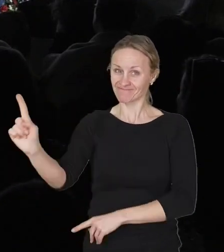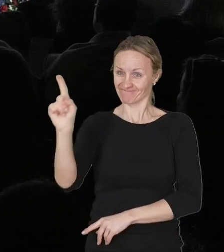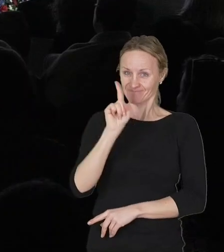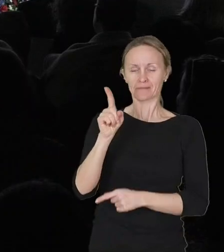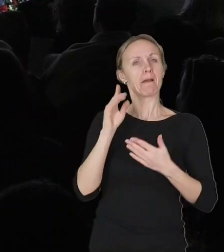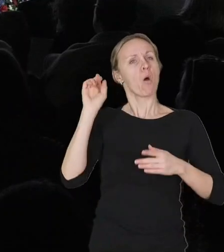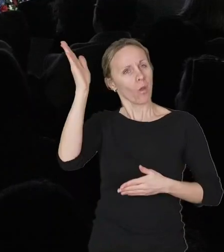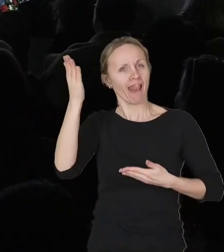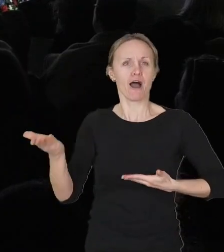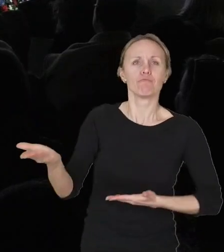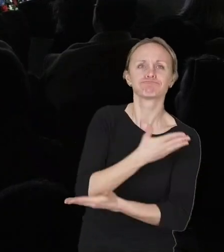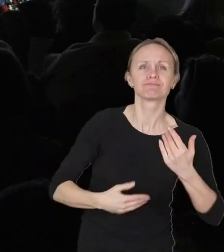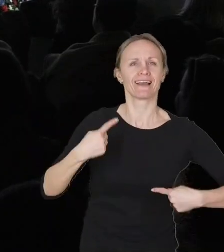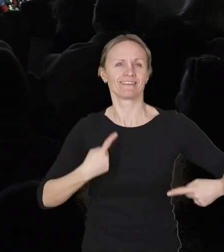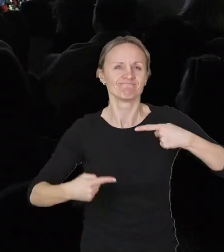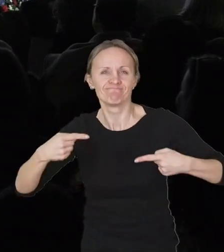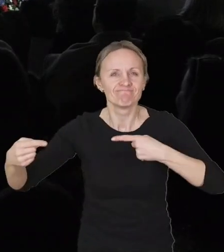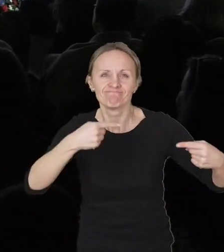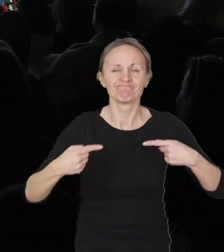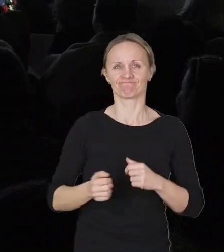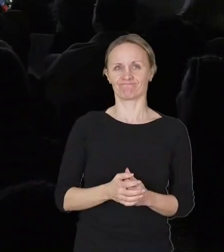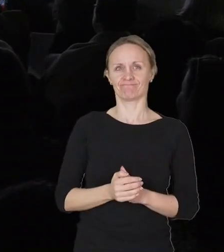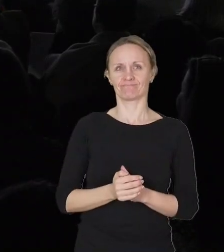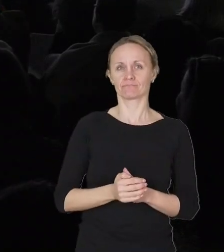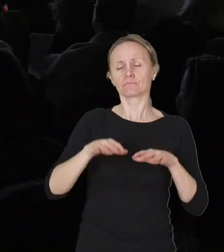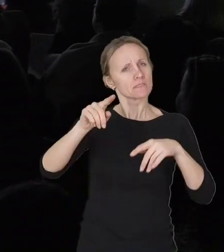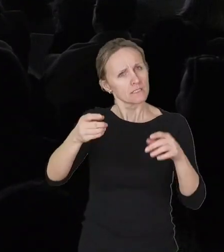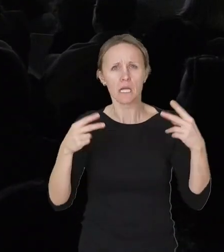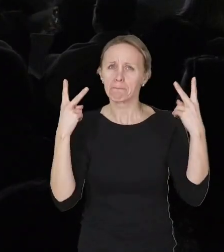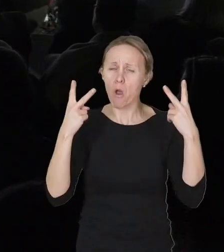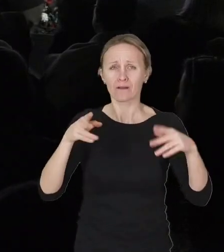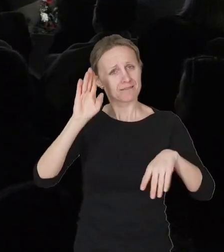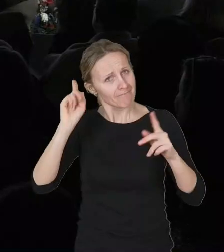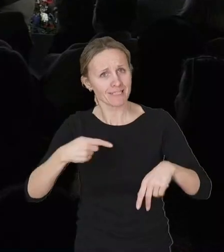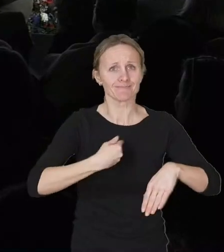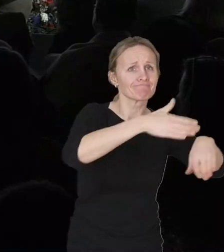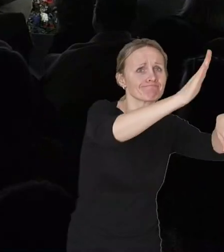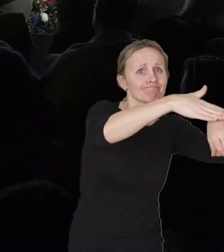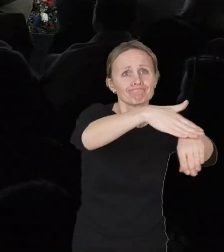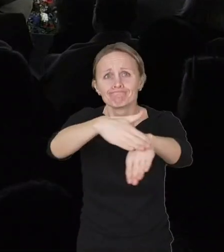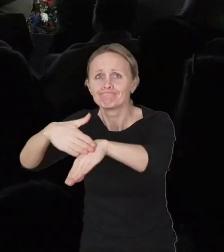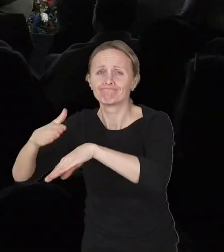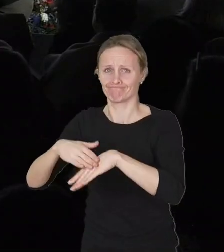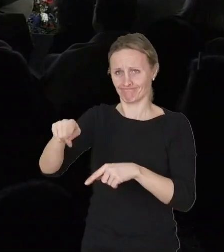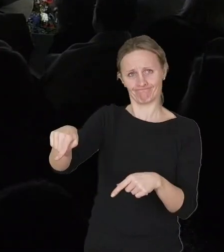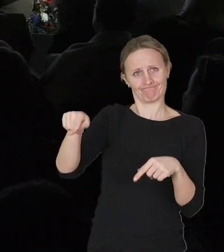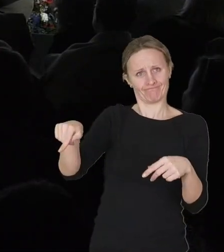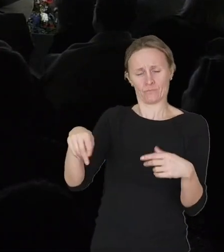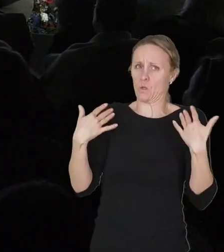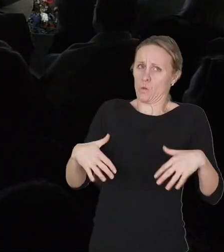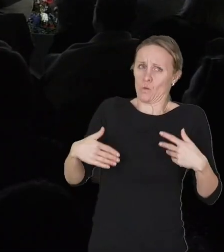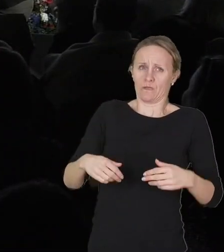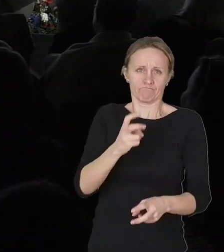up people. This is the session after lunch. This is the worst moment for all speakers because there are